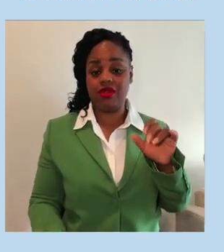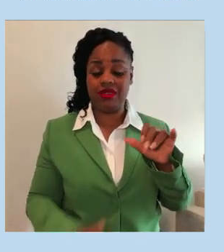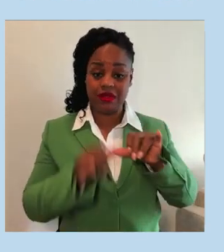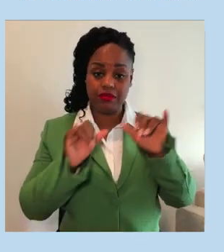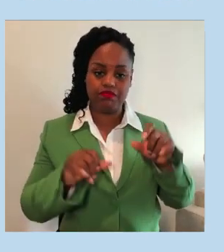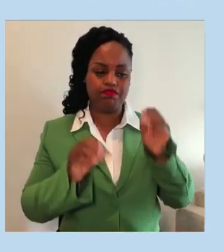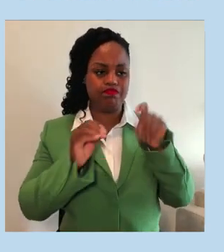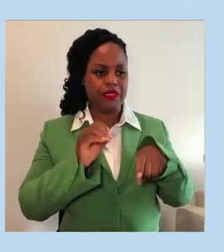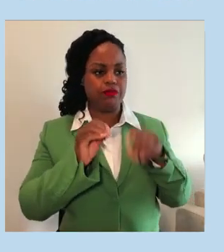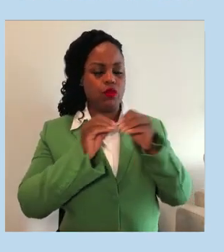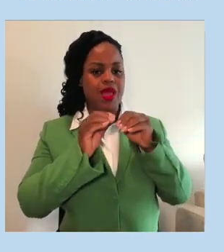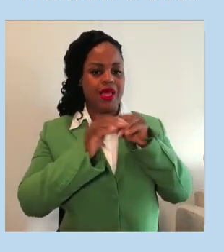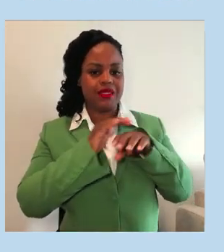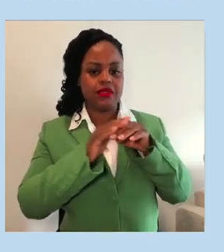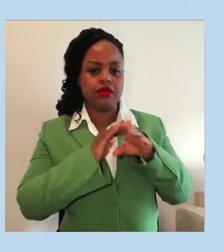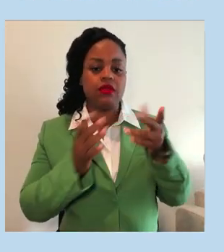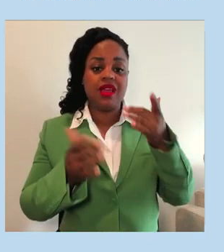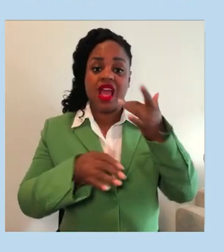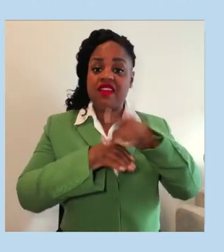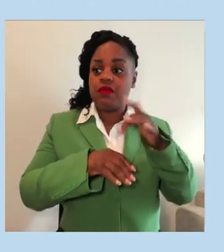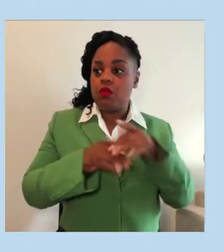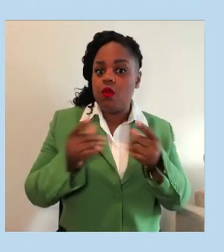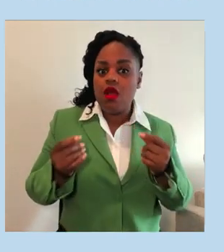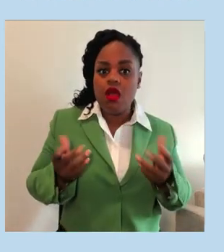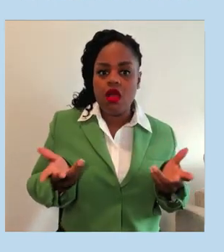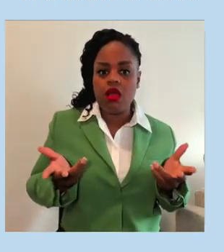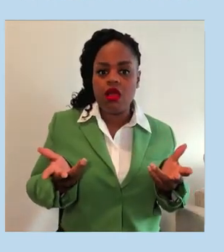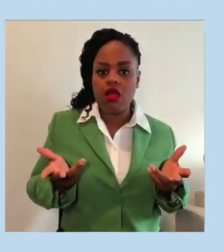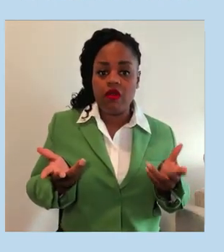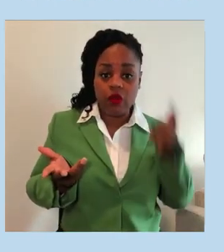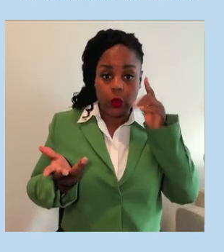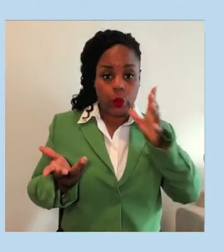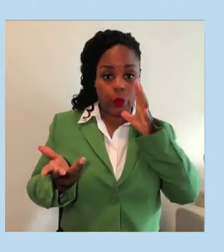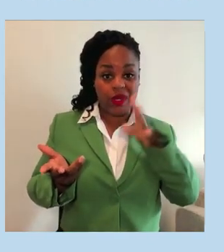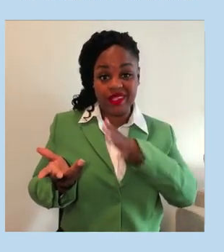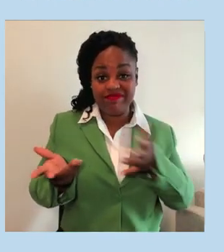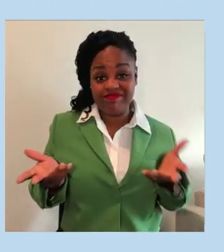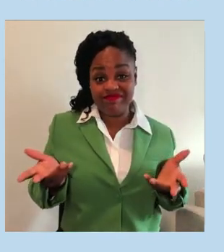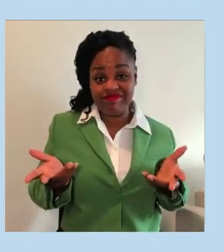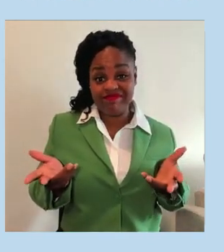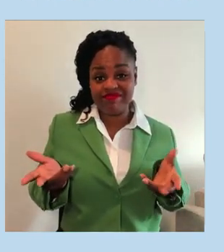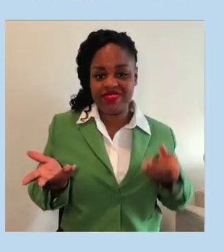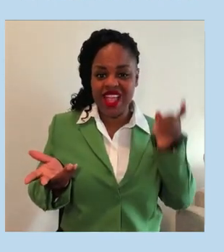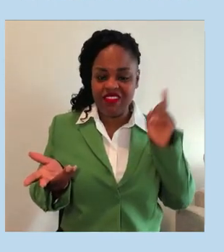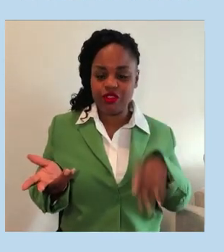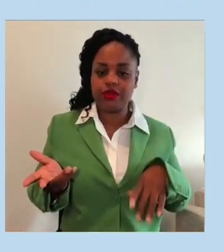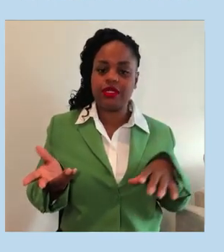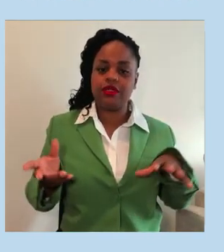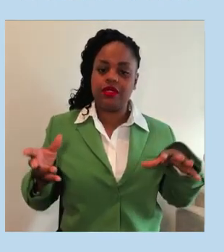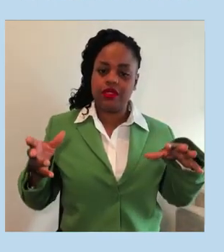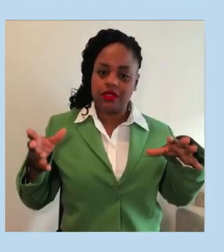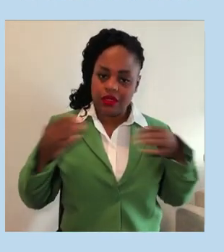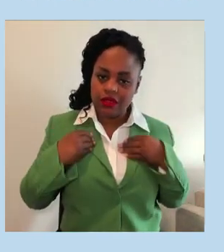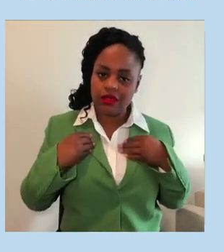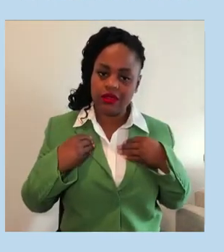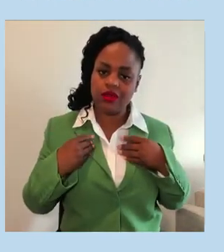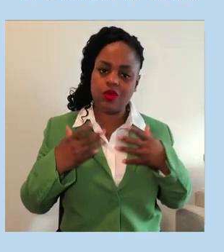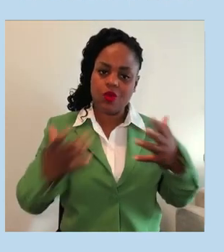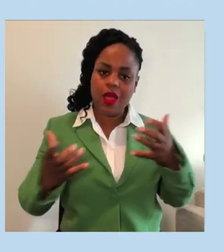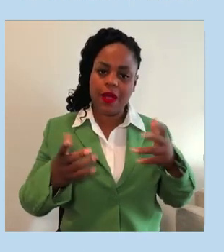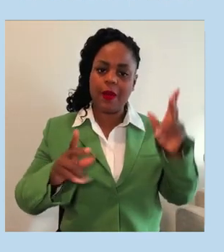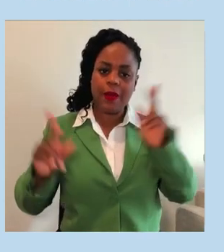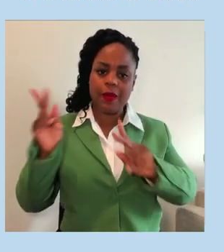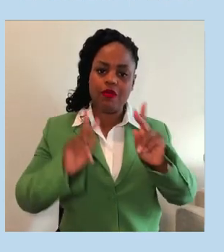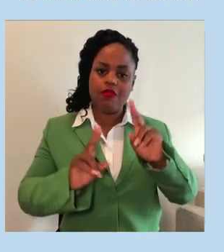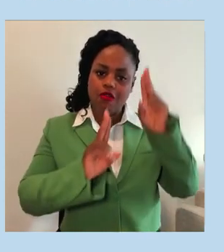women, to be accessible by these women, to be acceptable. They need to be treated with dignity in these healthcare